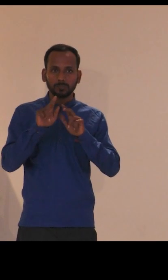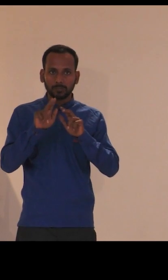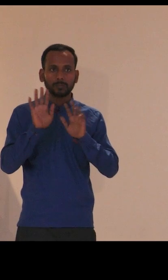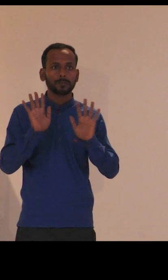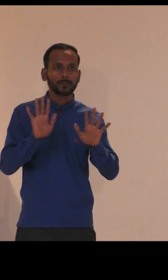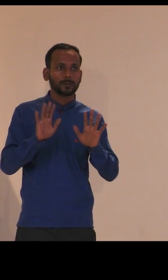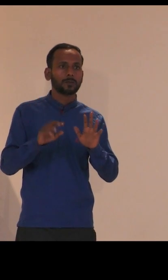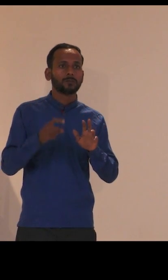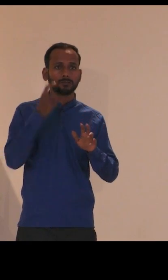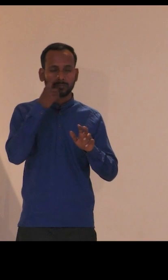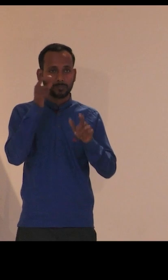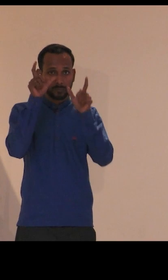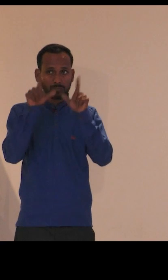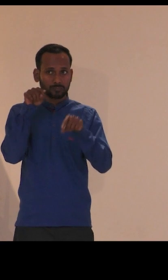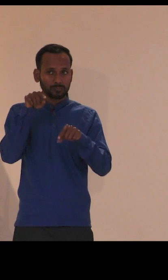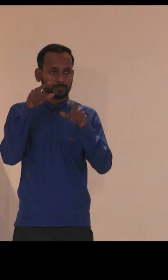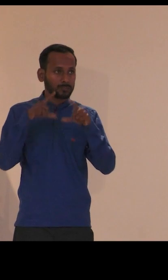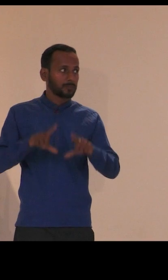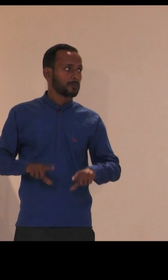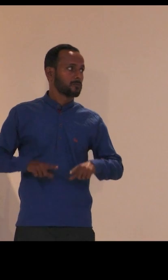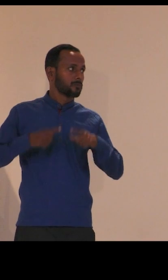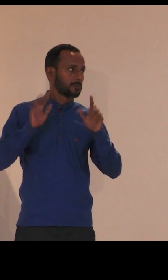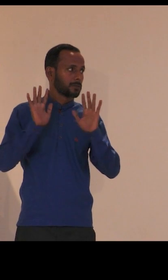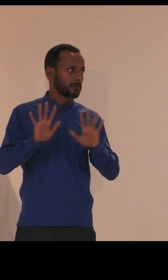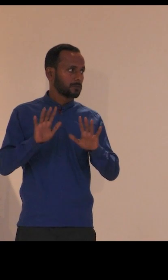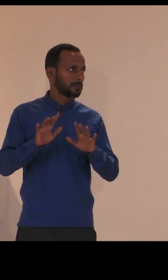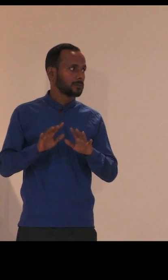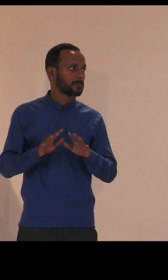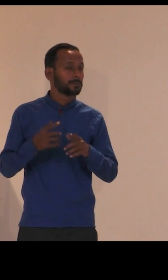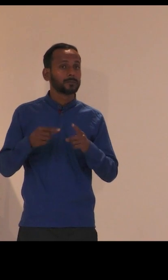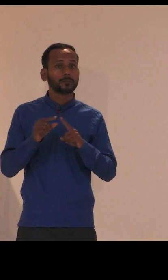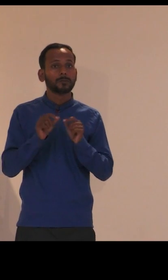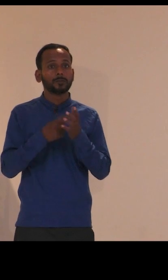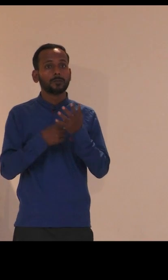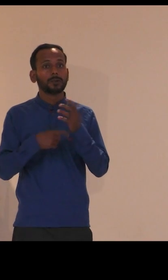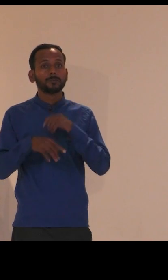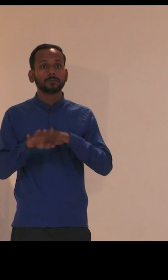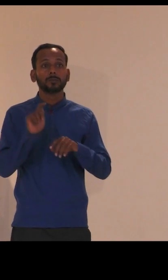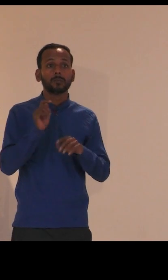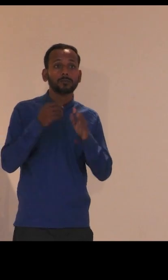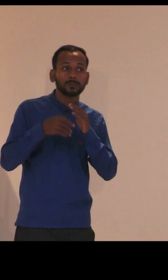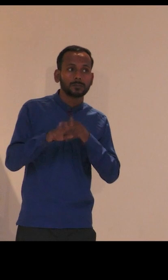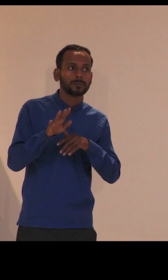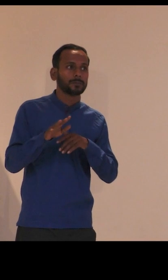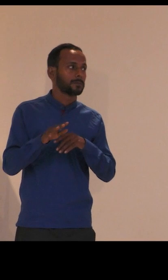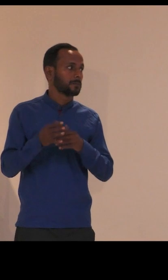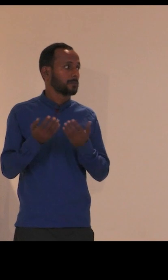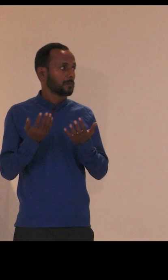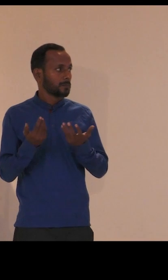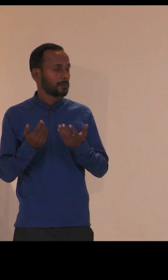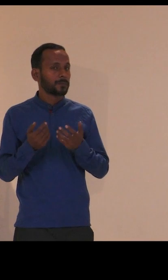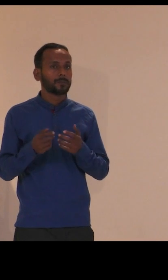that woman's life in the village. So how did PARI come about? So according to